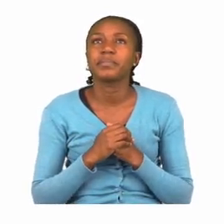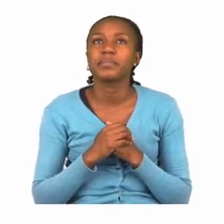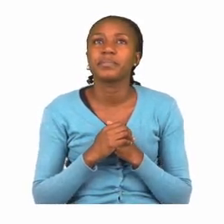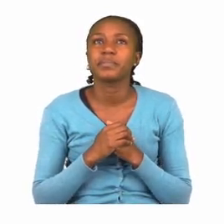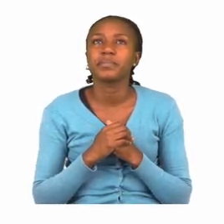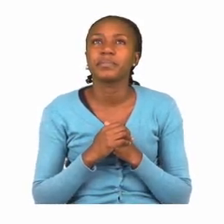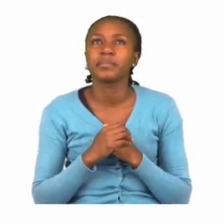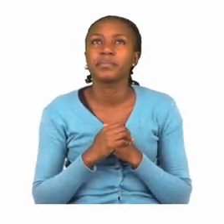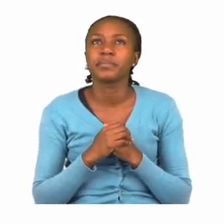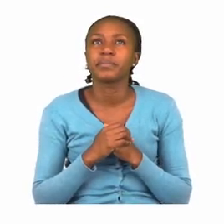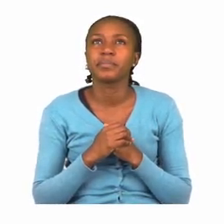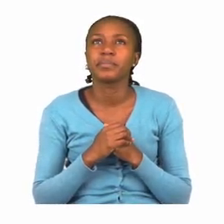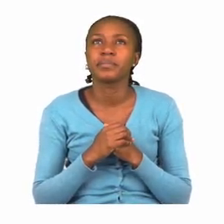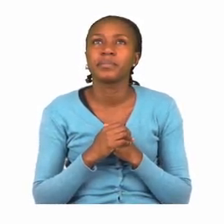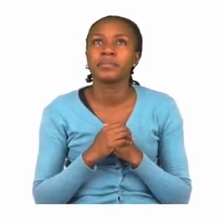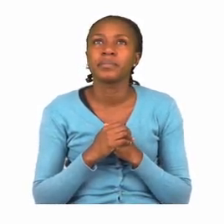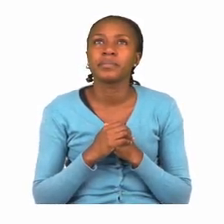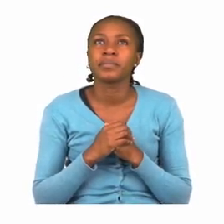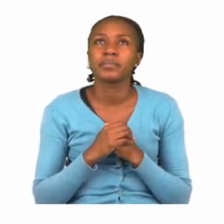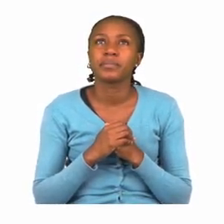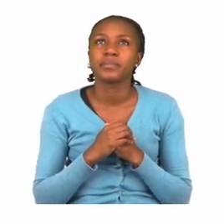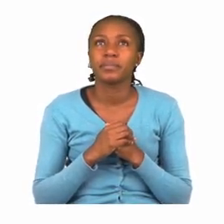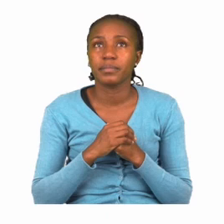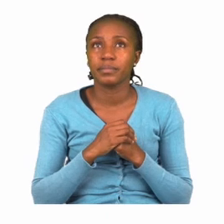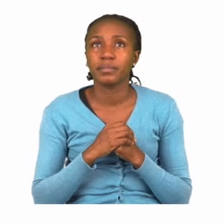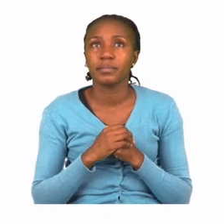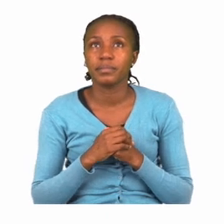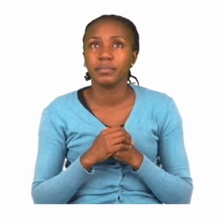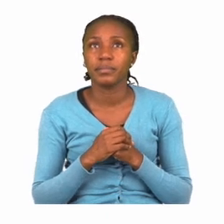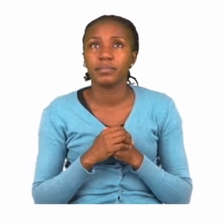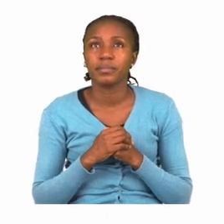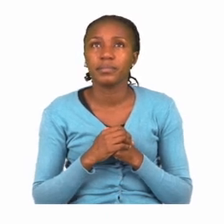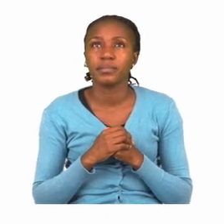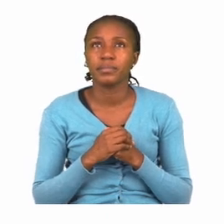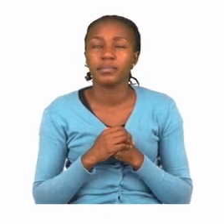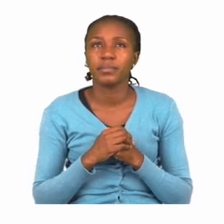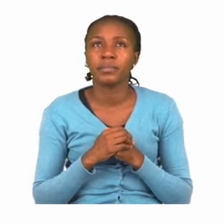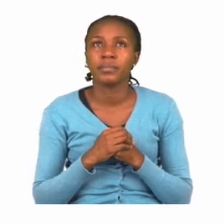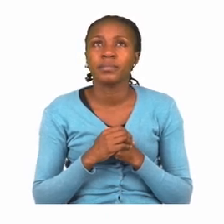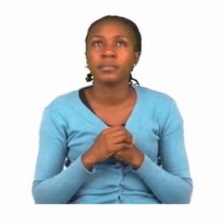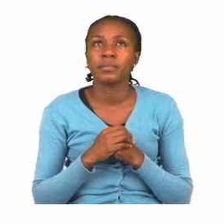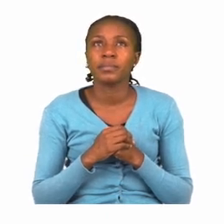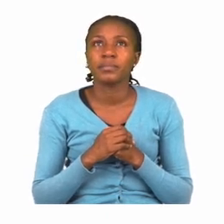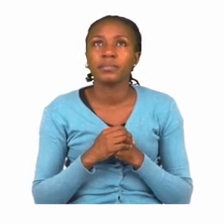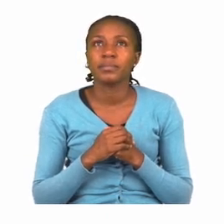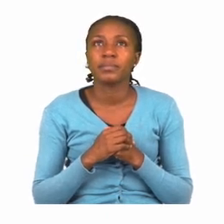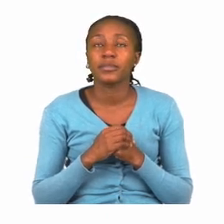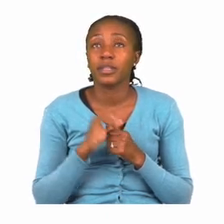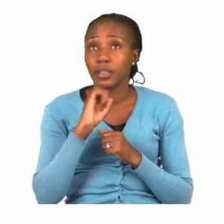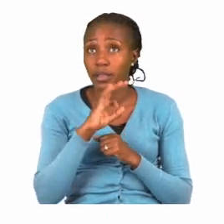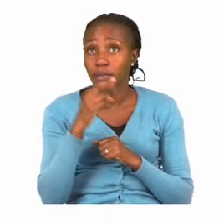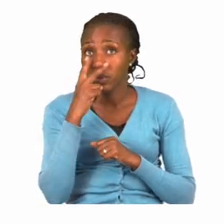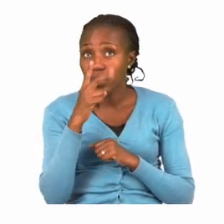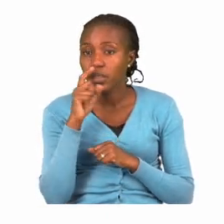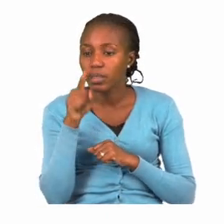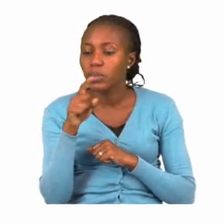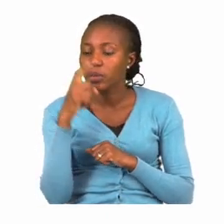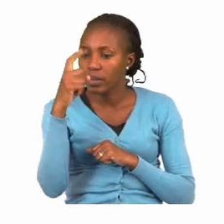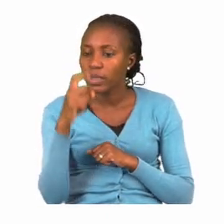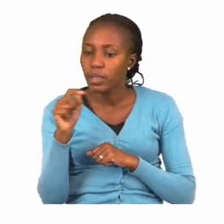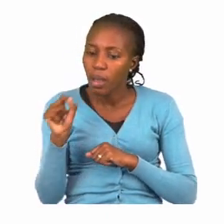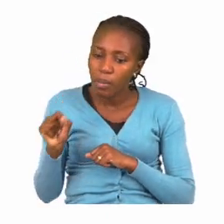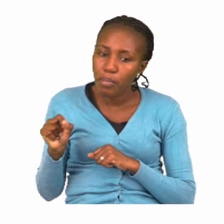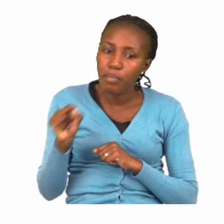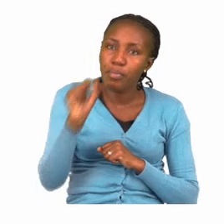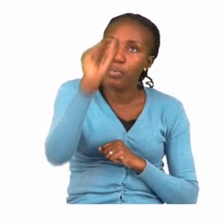that begins with the letter X. And then you have to draw a line from the circle with the